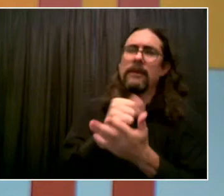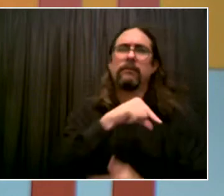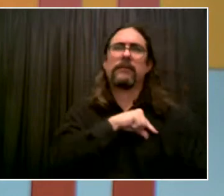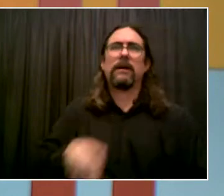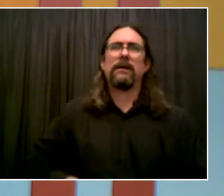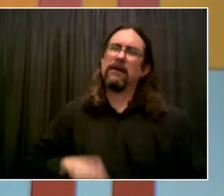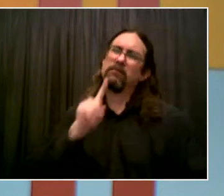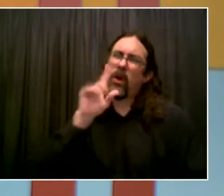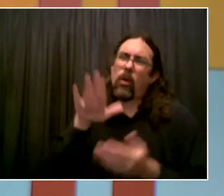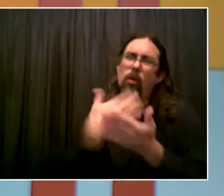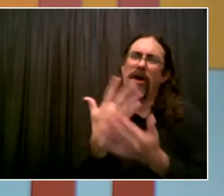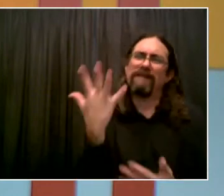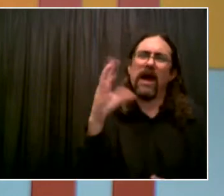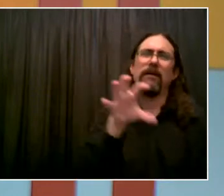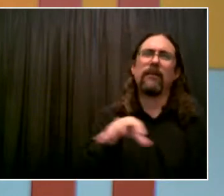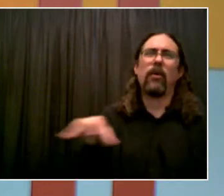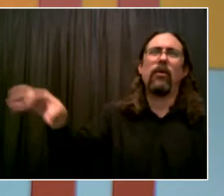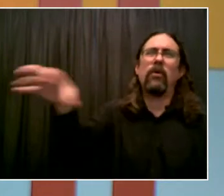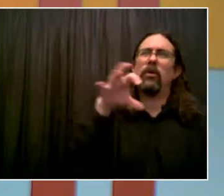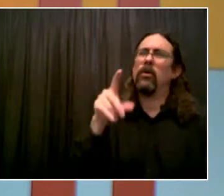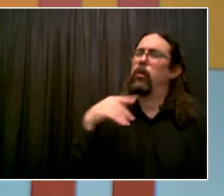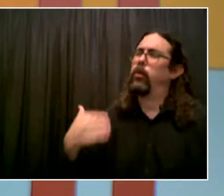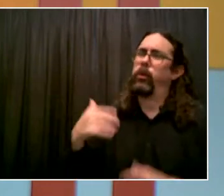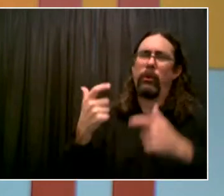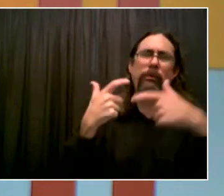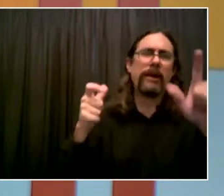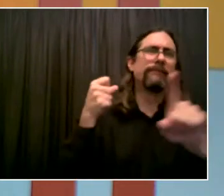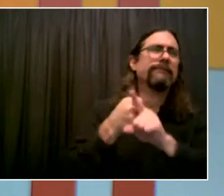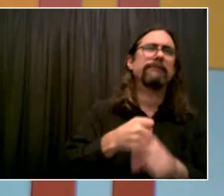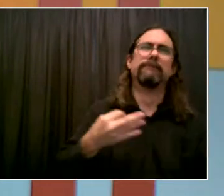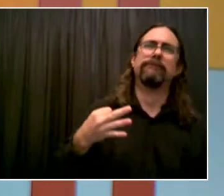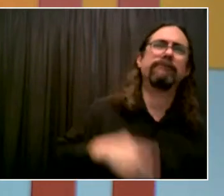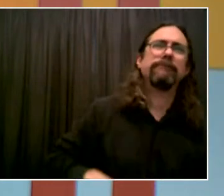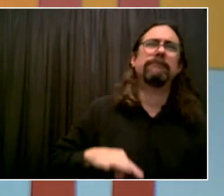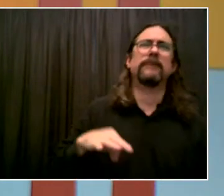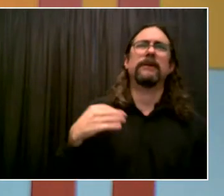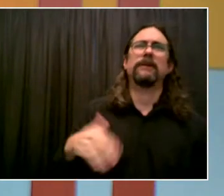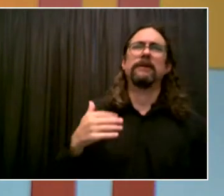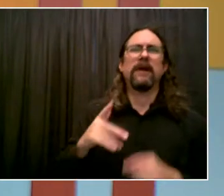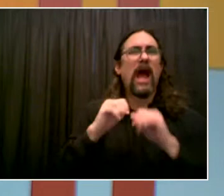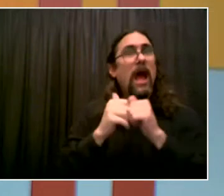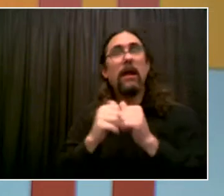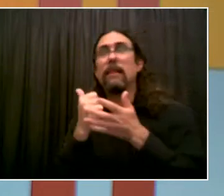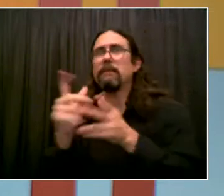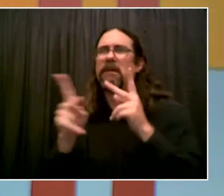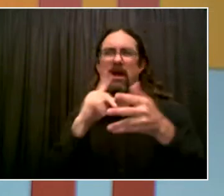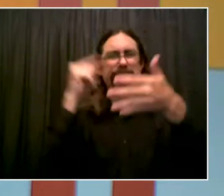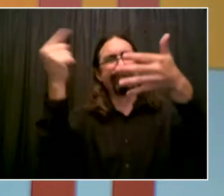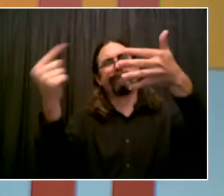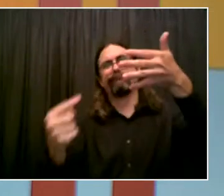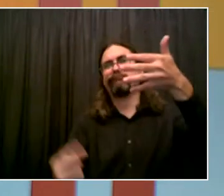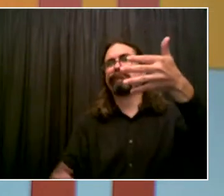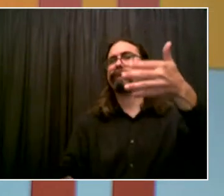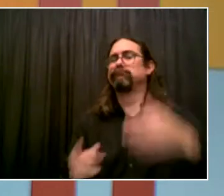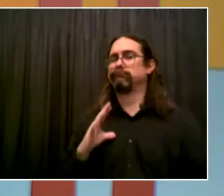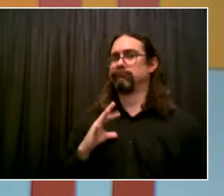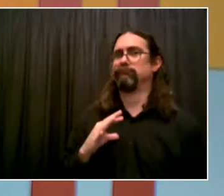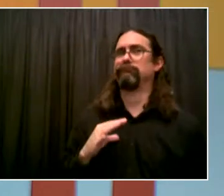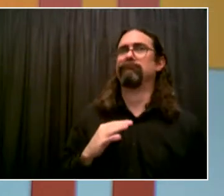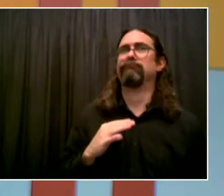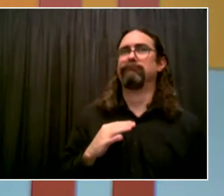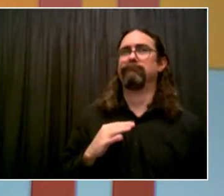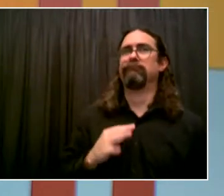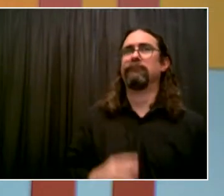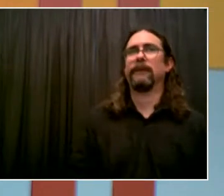our vaccination capacity to reach the whole world this week because it's United Nations General Assembly Week.